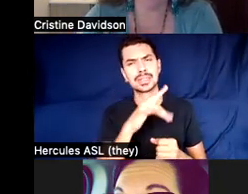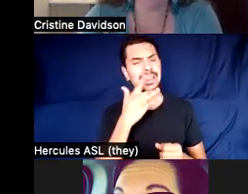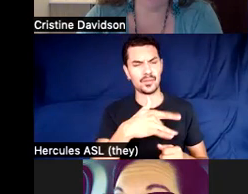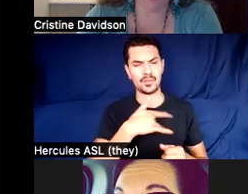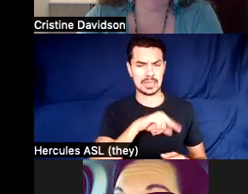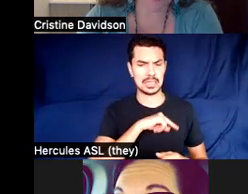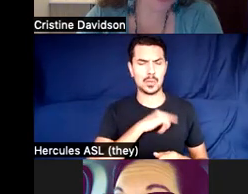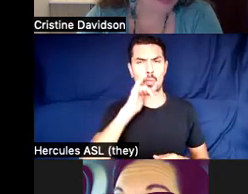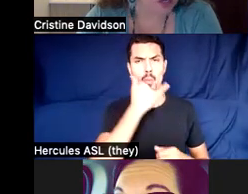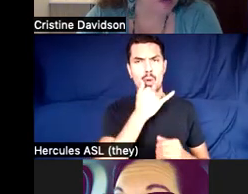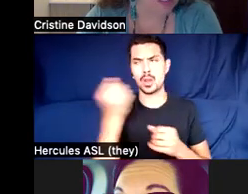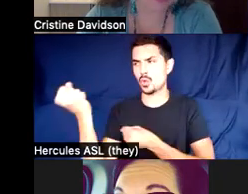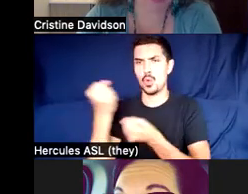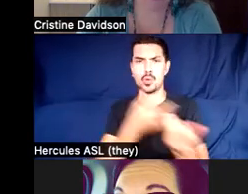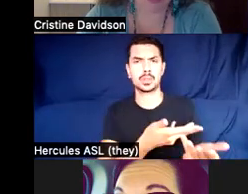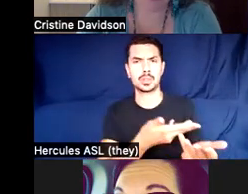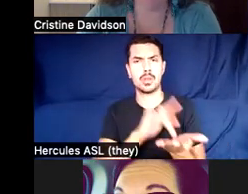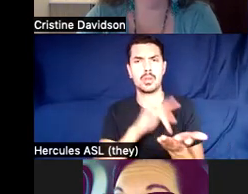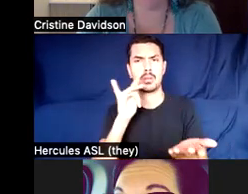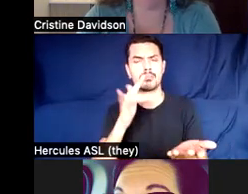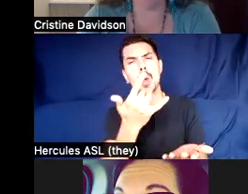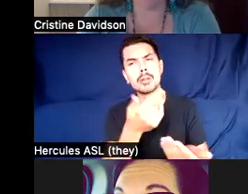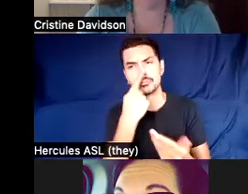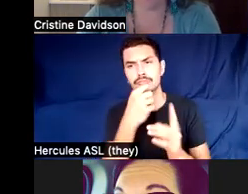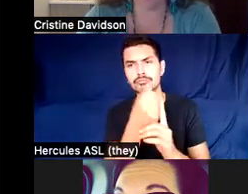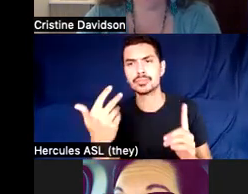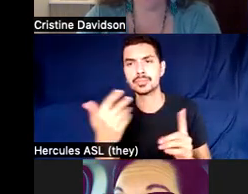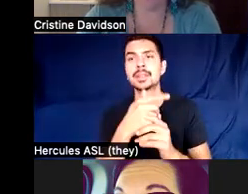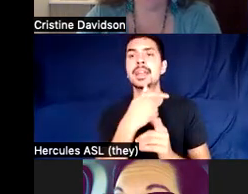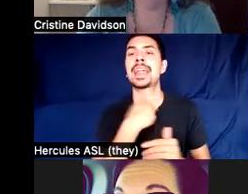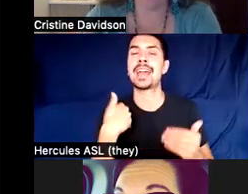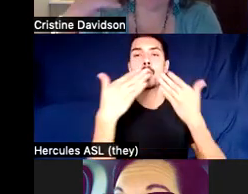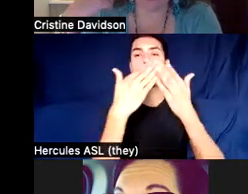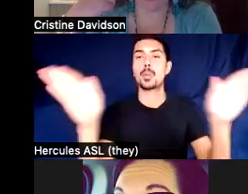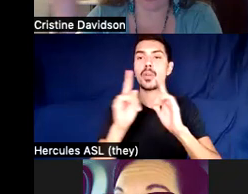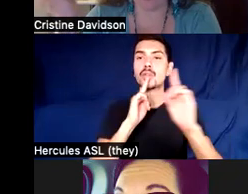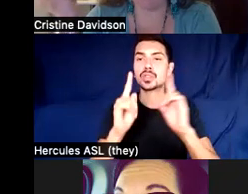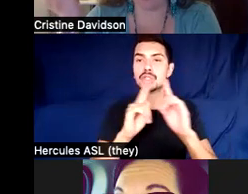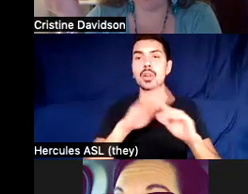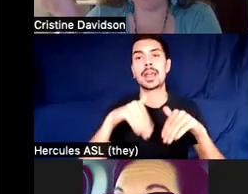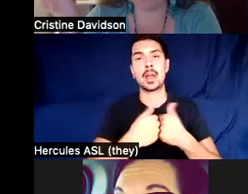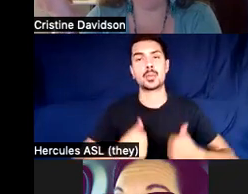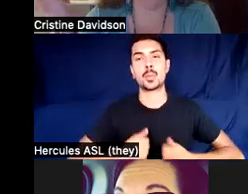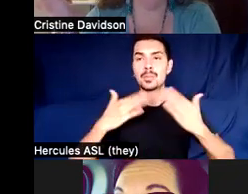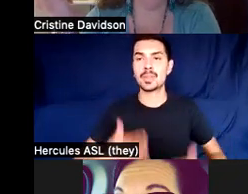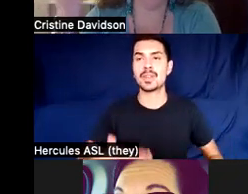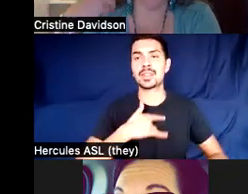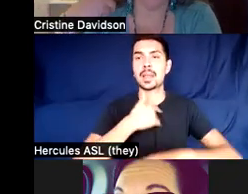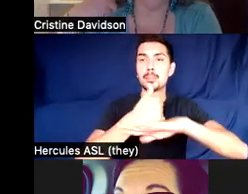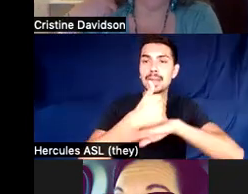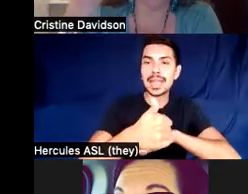And so when the person's going to have to sit there and think through how to answer this question, it might be like a light bulb moment